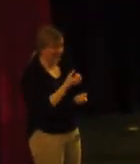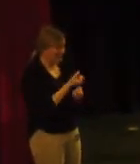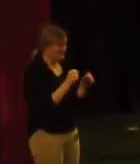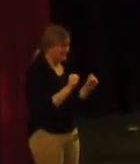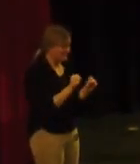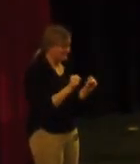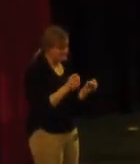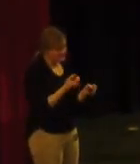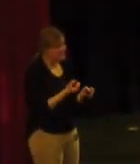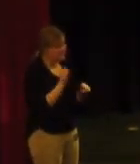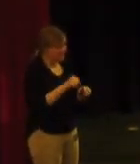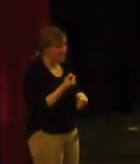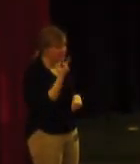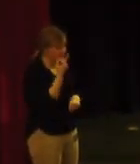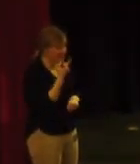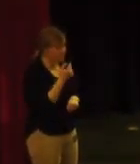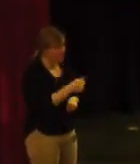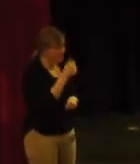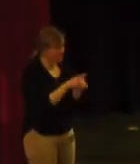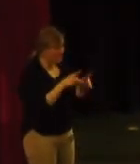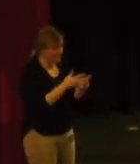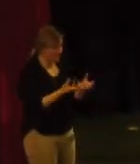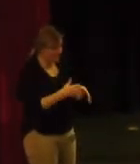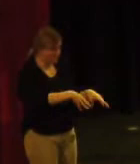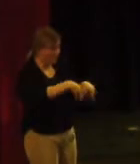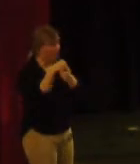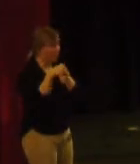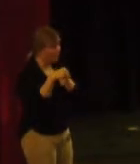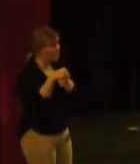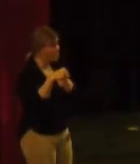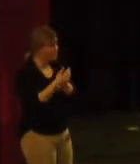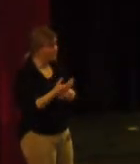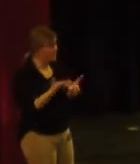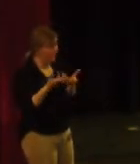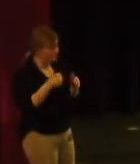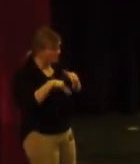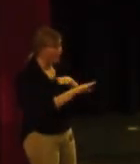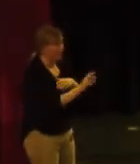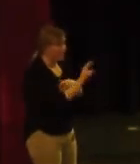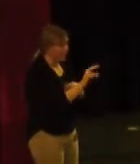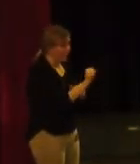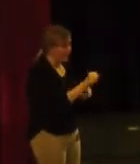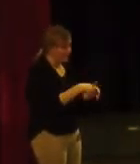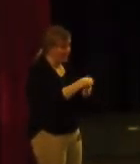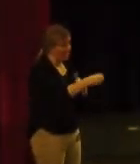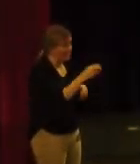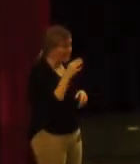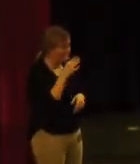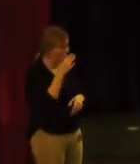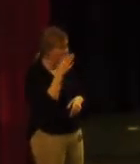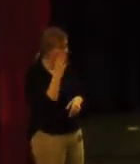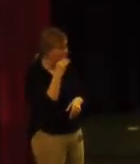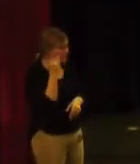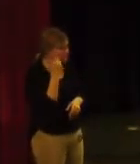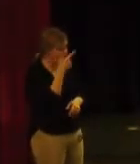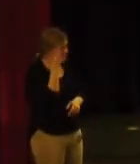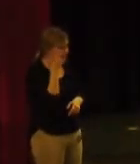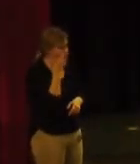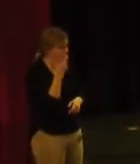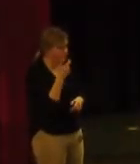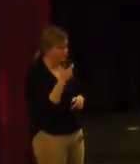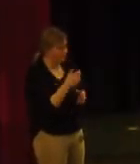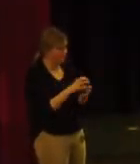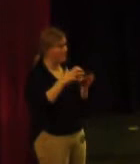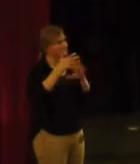other people besides my great-grandfather and great-grandmother decided to come to the United States. In the 1930s, there was a big depression. You may have heard